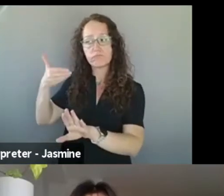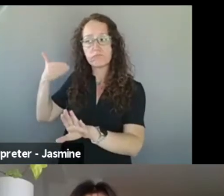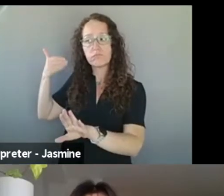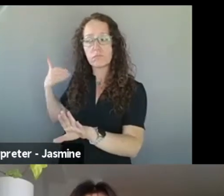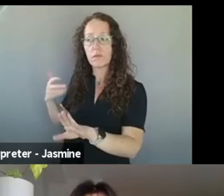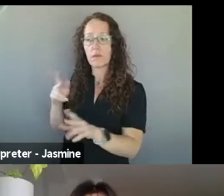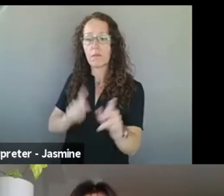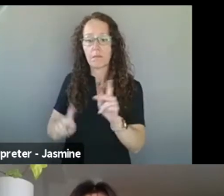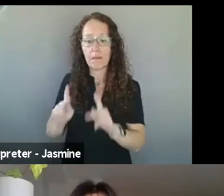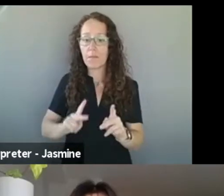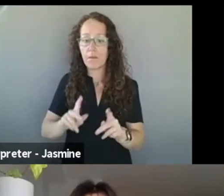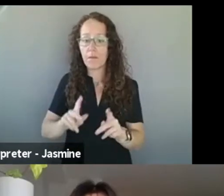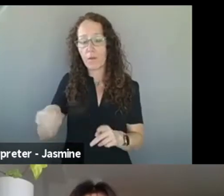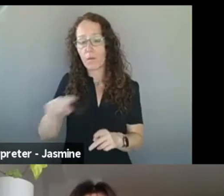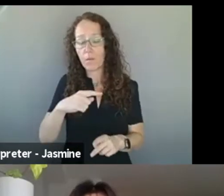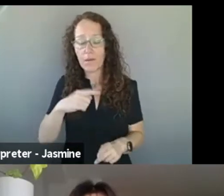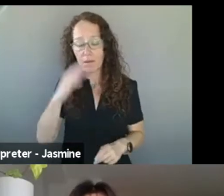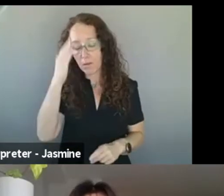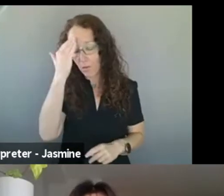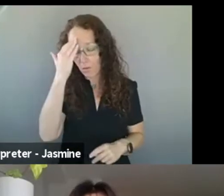that we'd like to bring in.